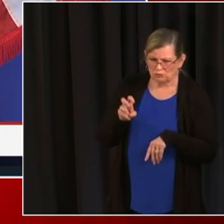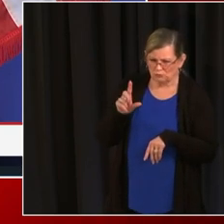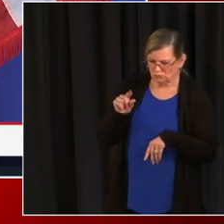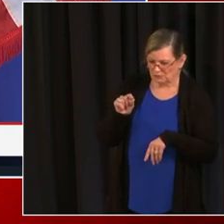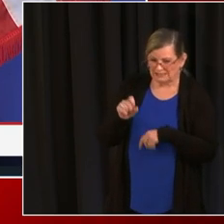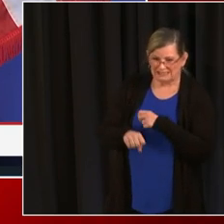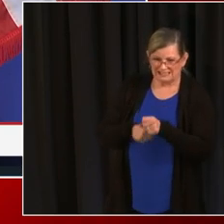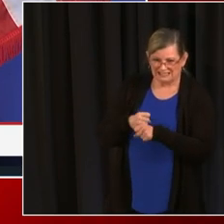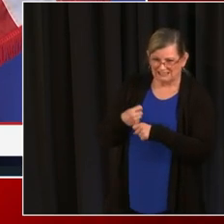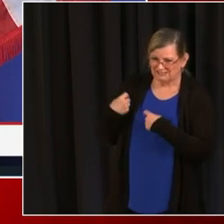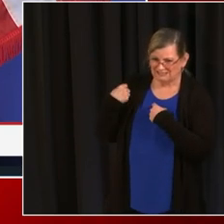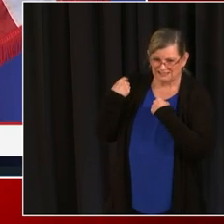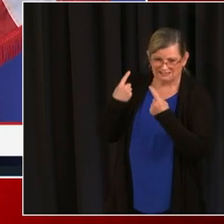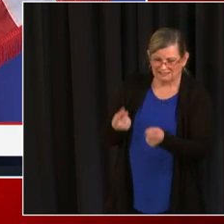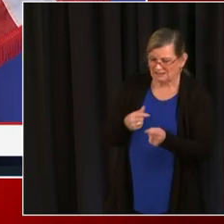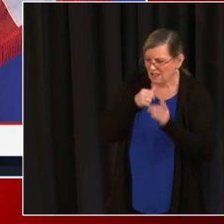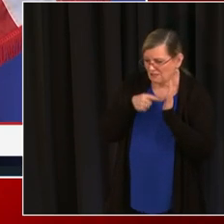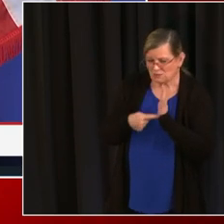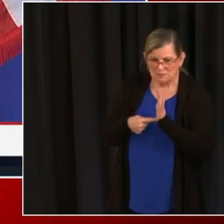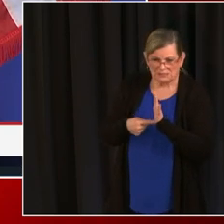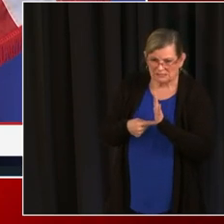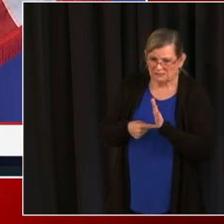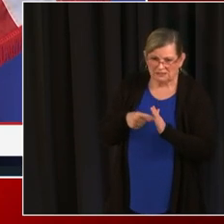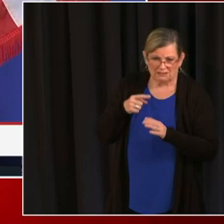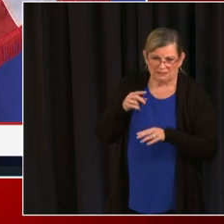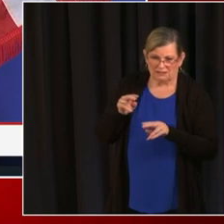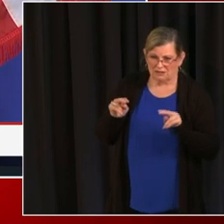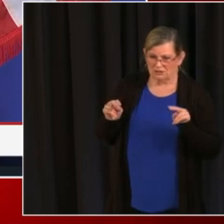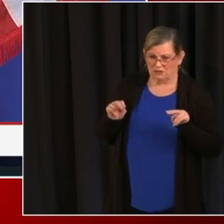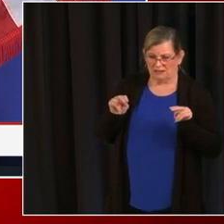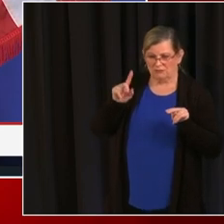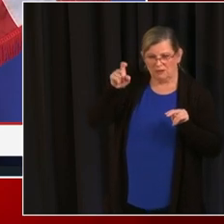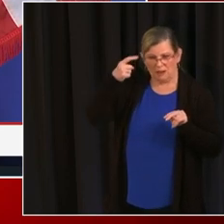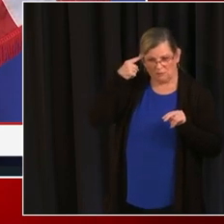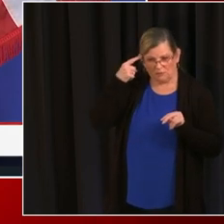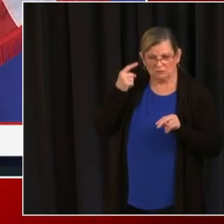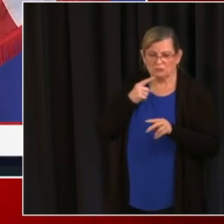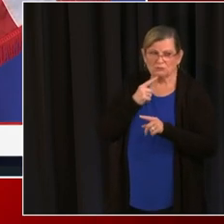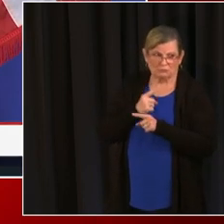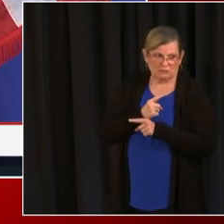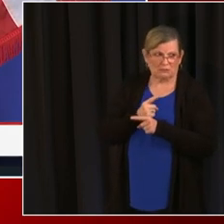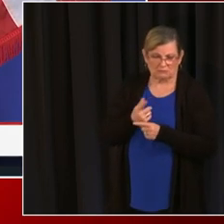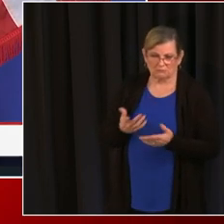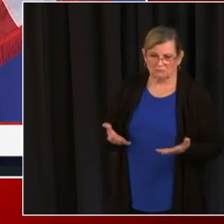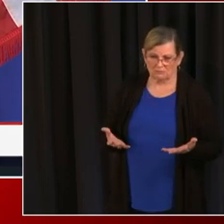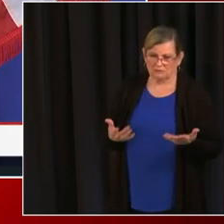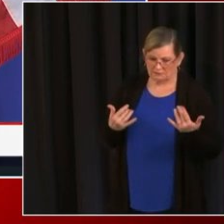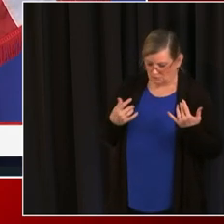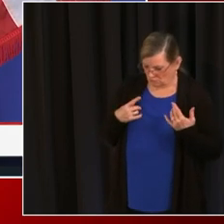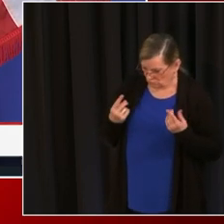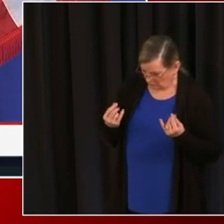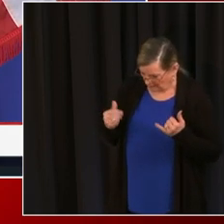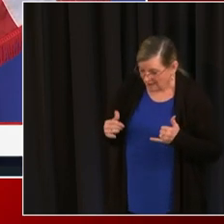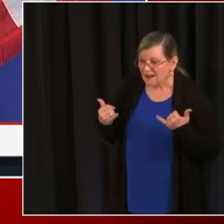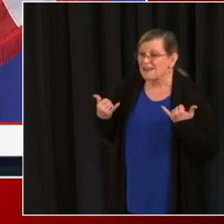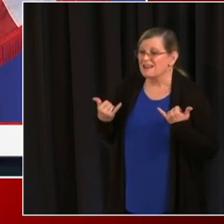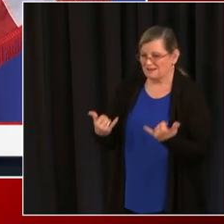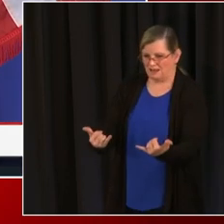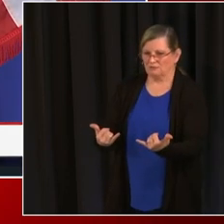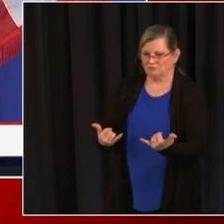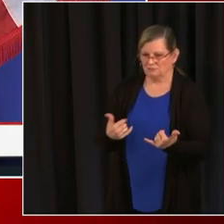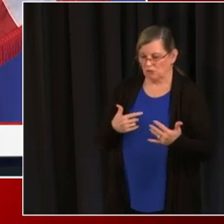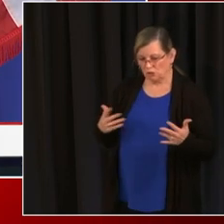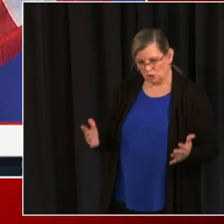220-year wrong of not having representation and autonomy in the nation's capital has to be corrected, and has to be corrected now.